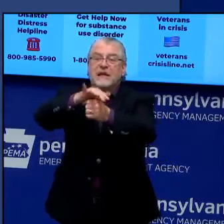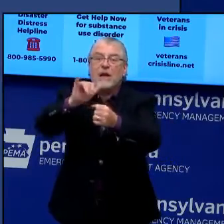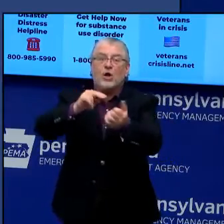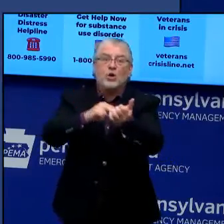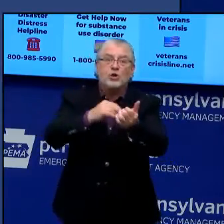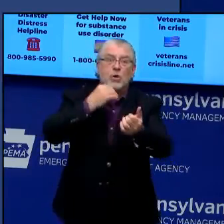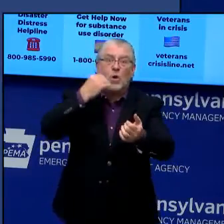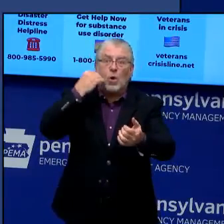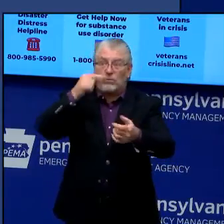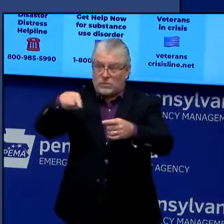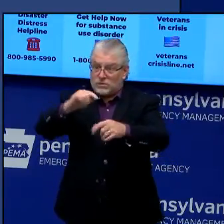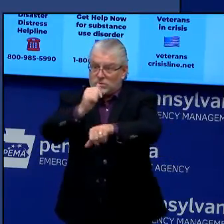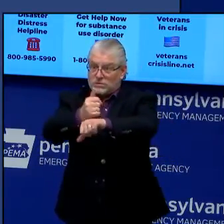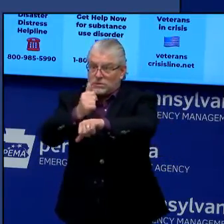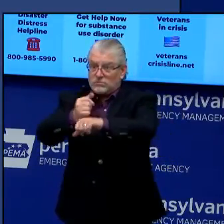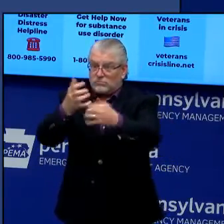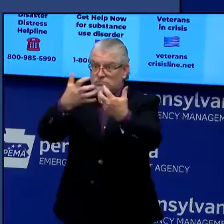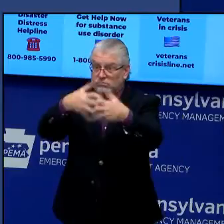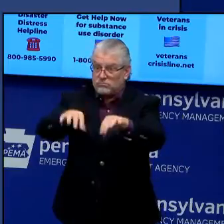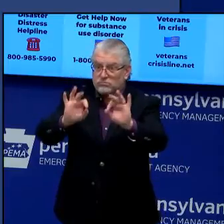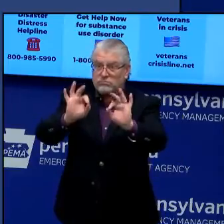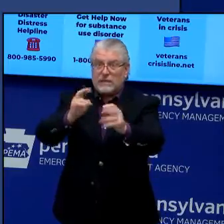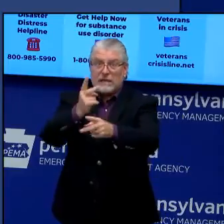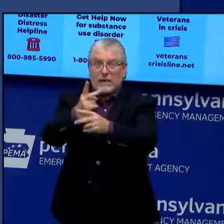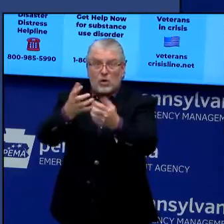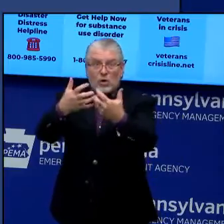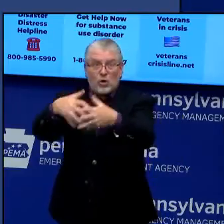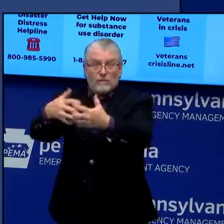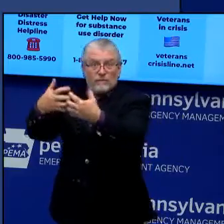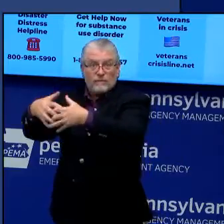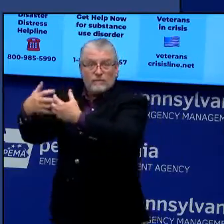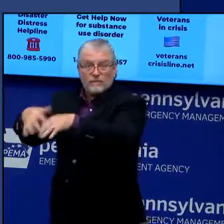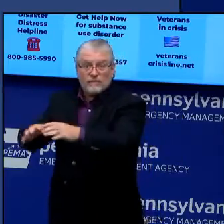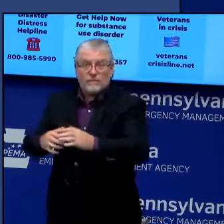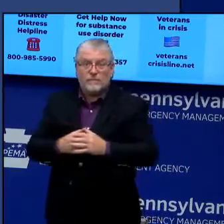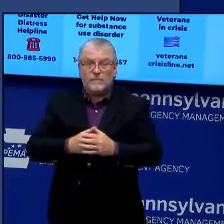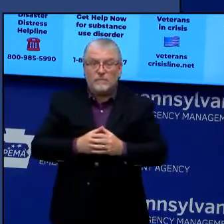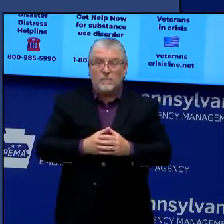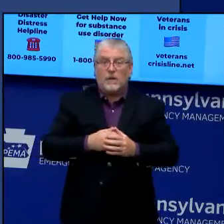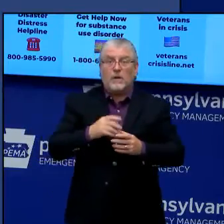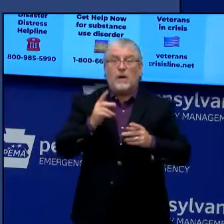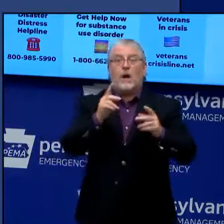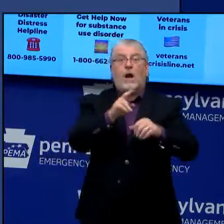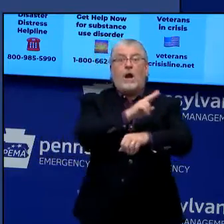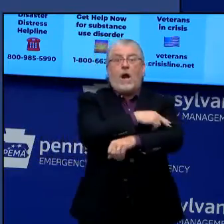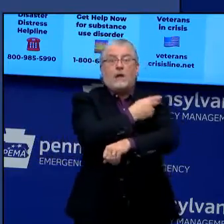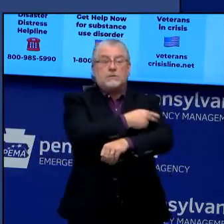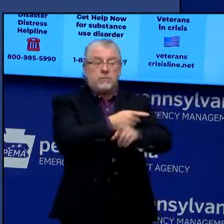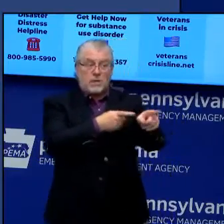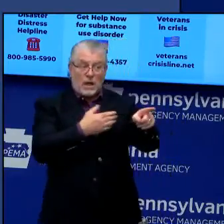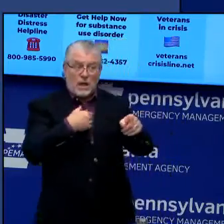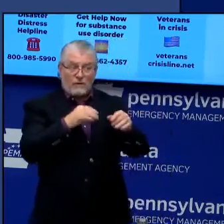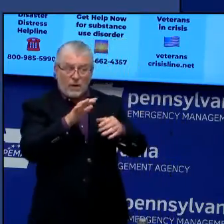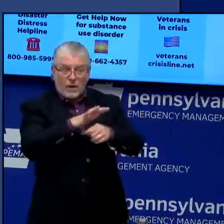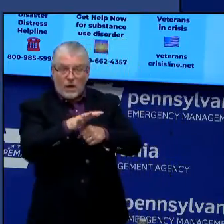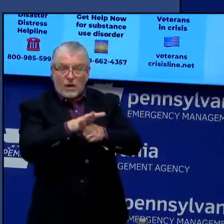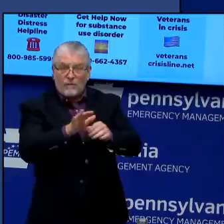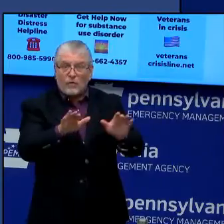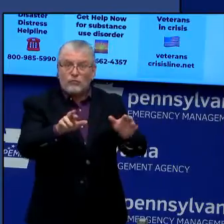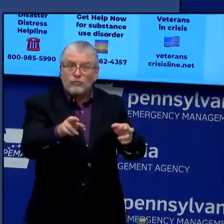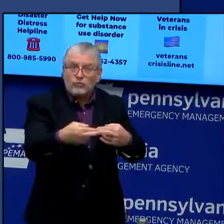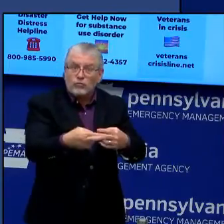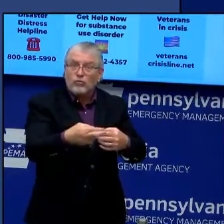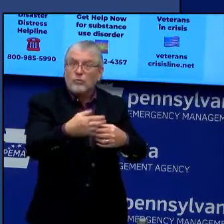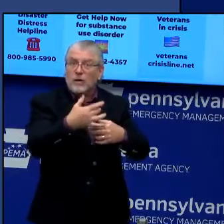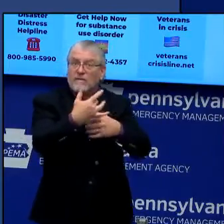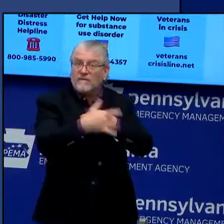And it includes the stability and the ability of hospitals to be able to take care of patients. In addition, we're going to be relying upon